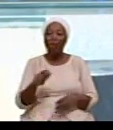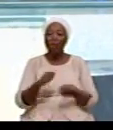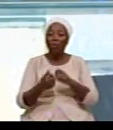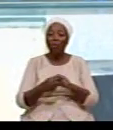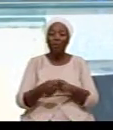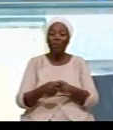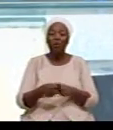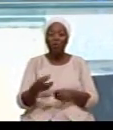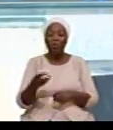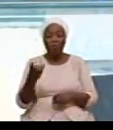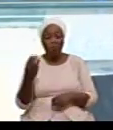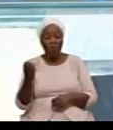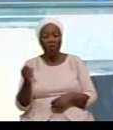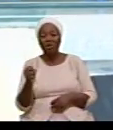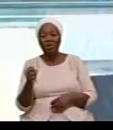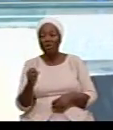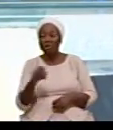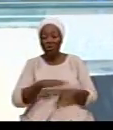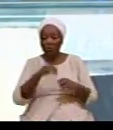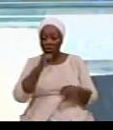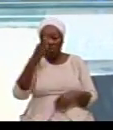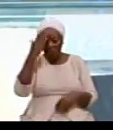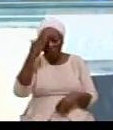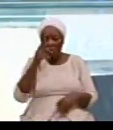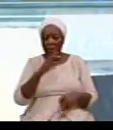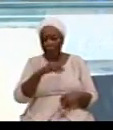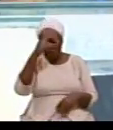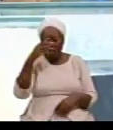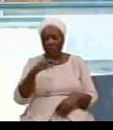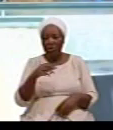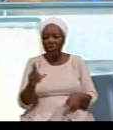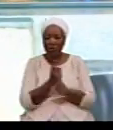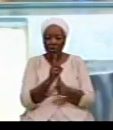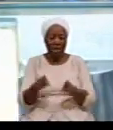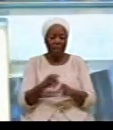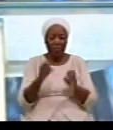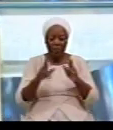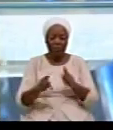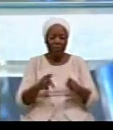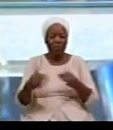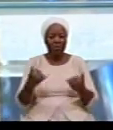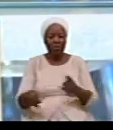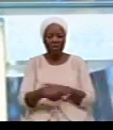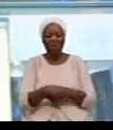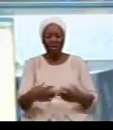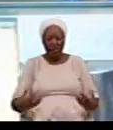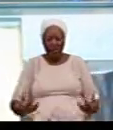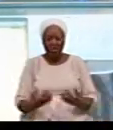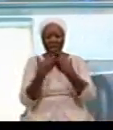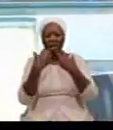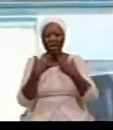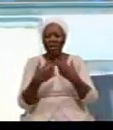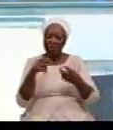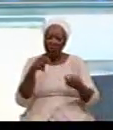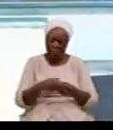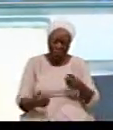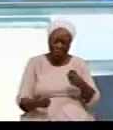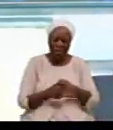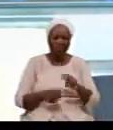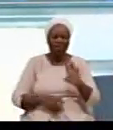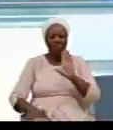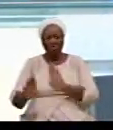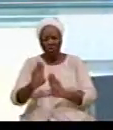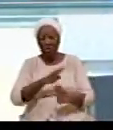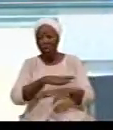But he didn't know. Like many people today, challenge, affliction, problem, all we